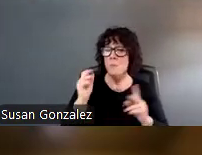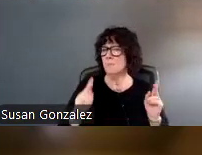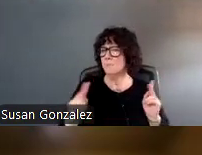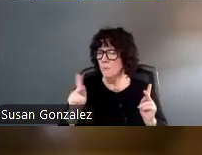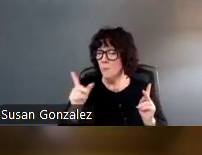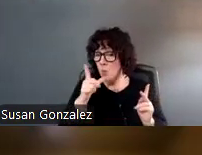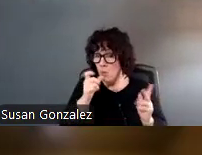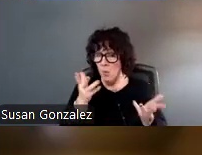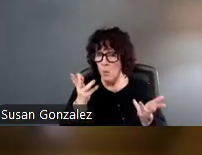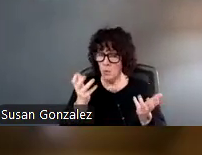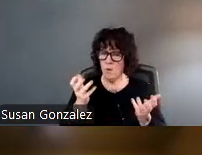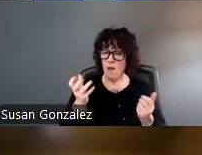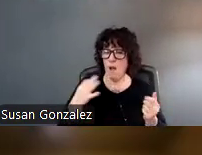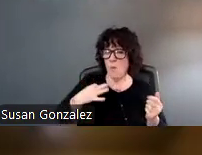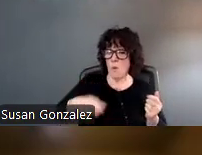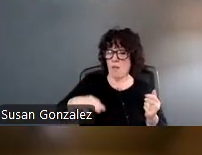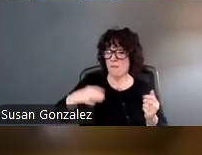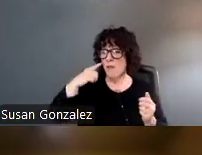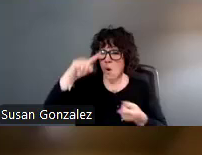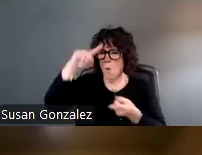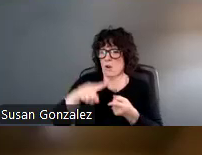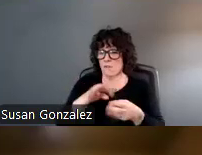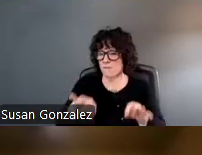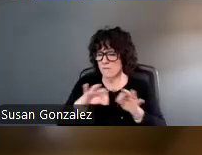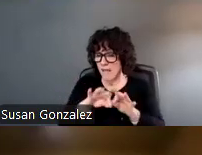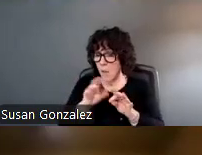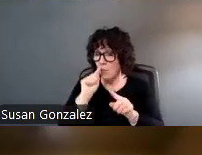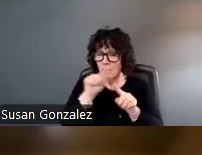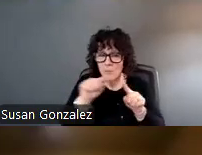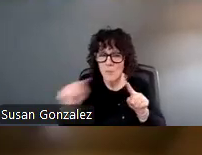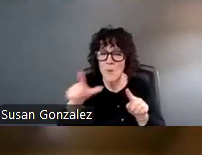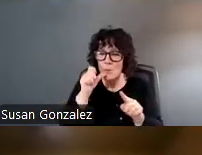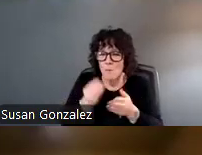applying a decline in value, as I referenced, is how